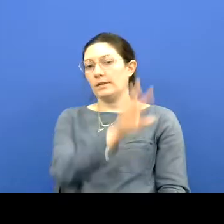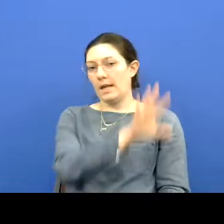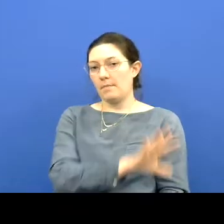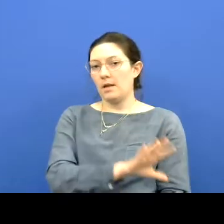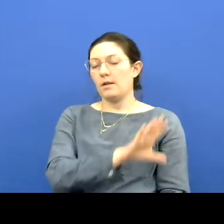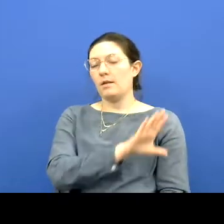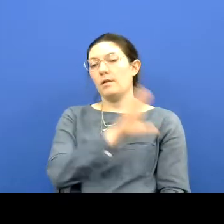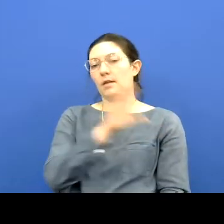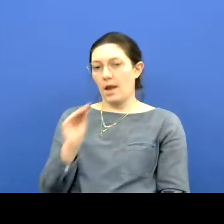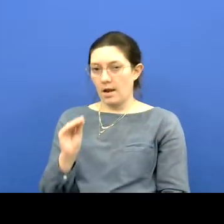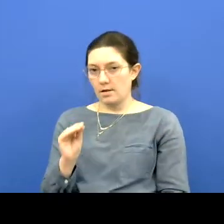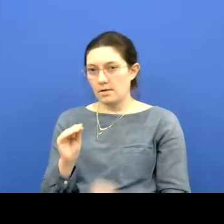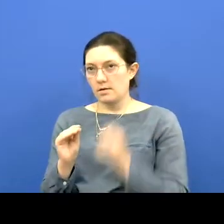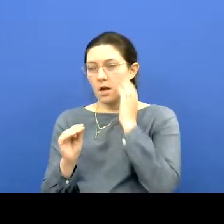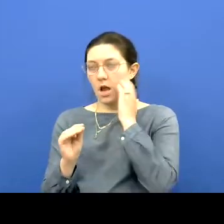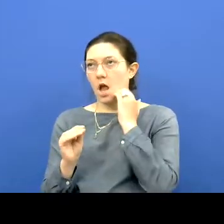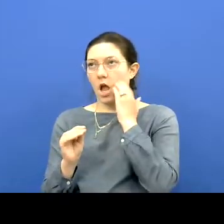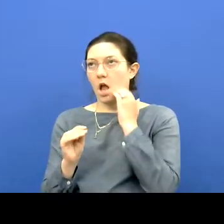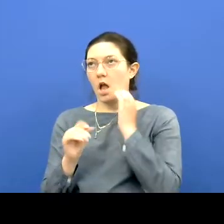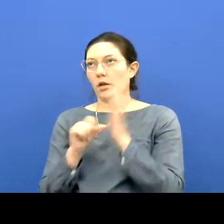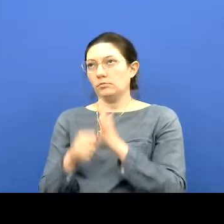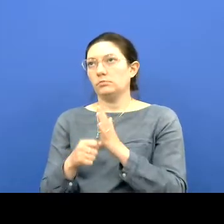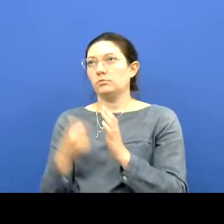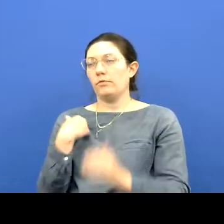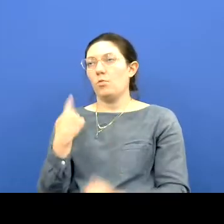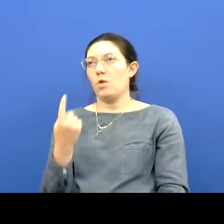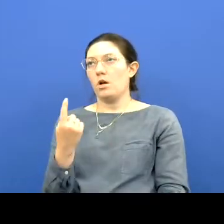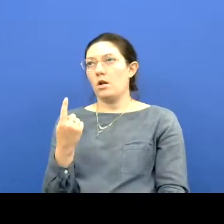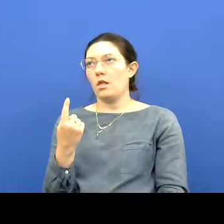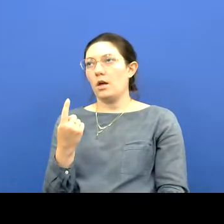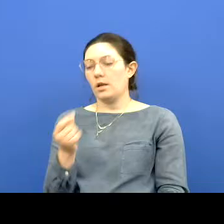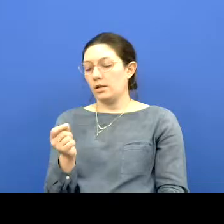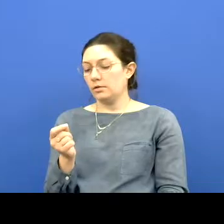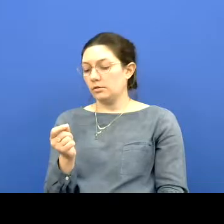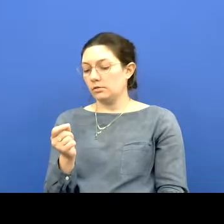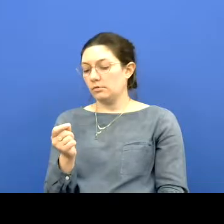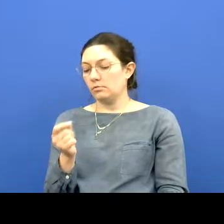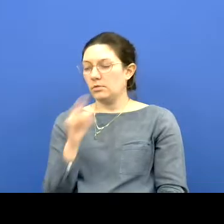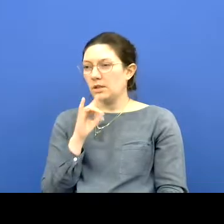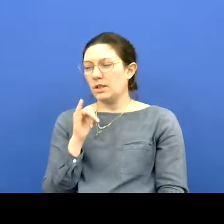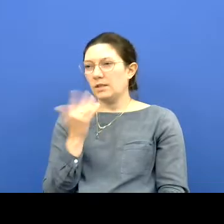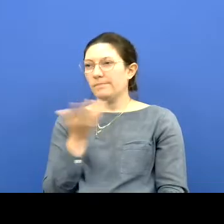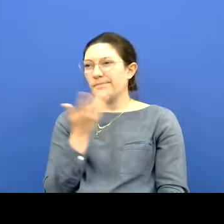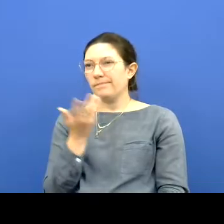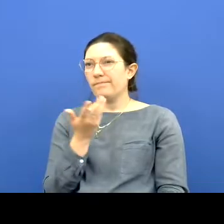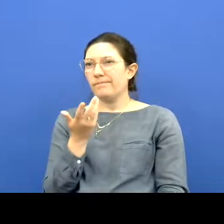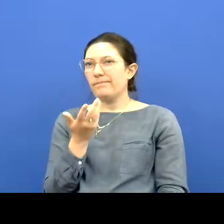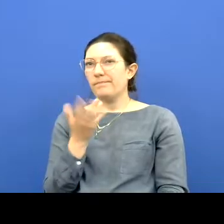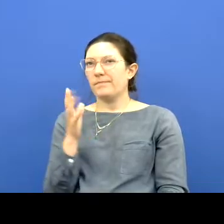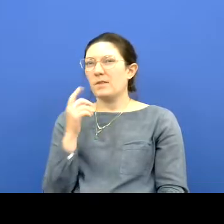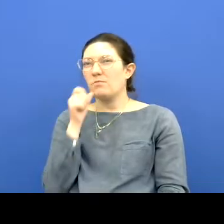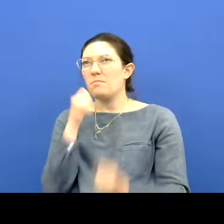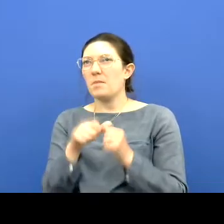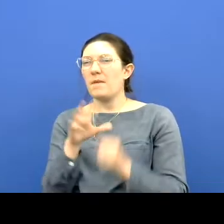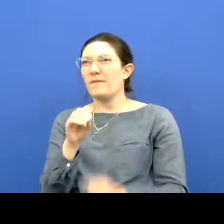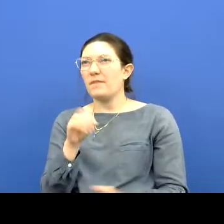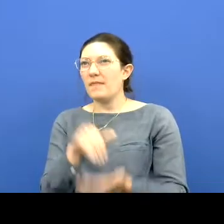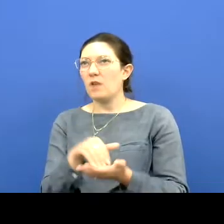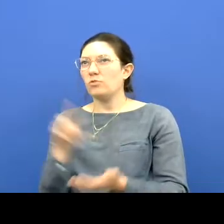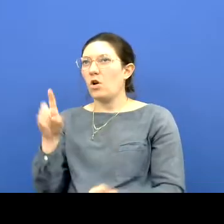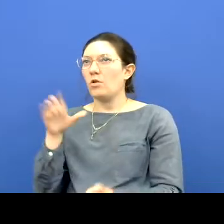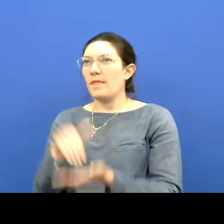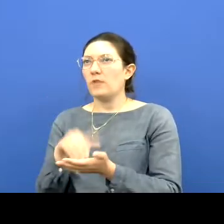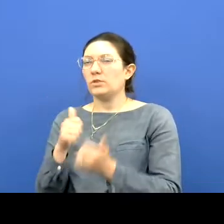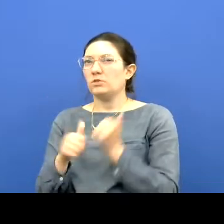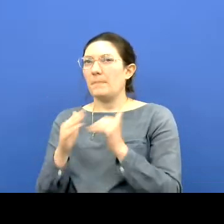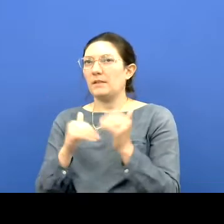notably, there's one that is, it's essentially, I don't remember if it was 50,000 or 100,000 per building.